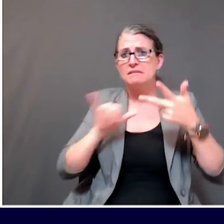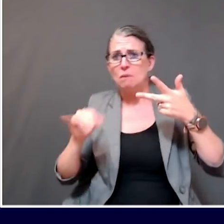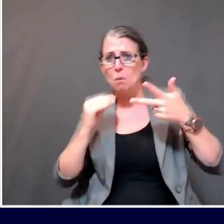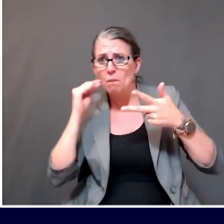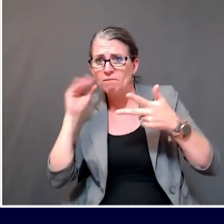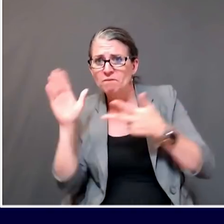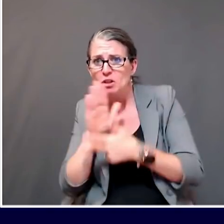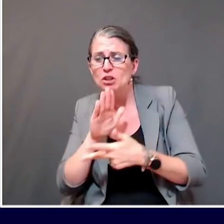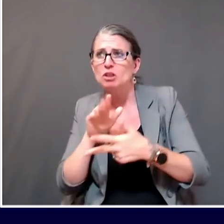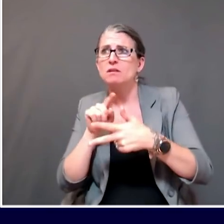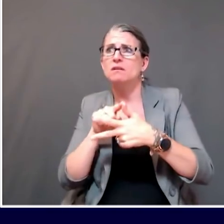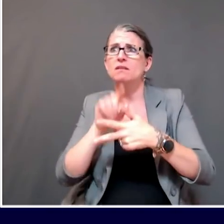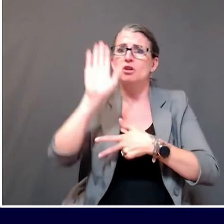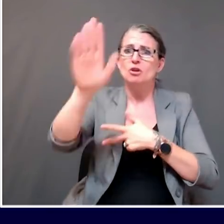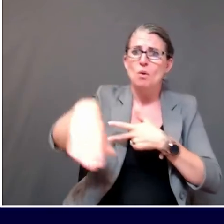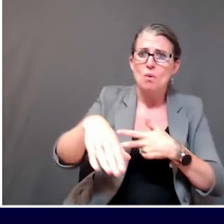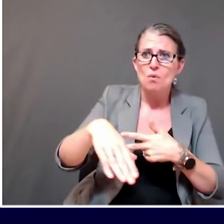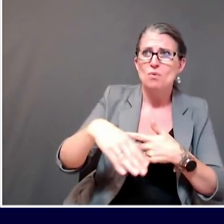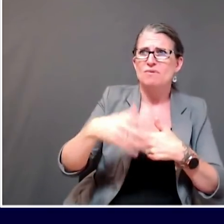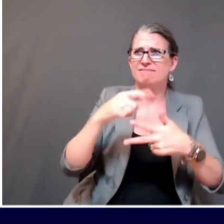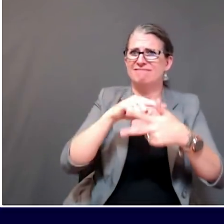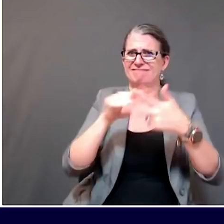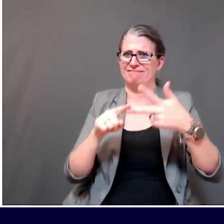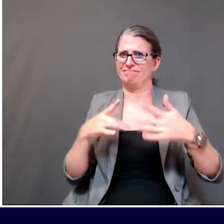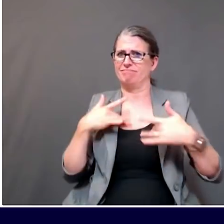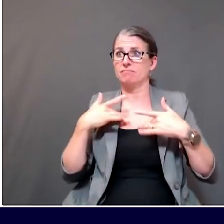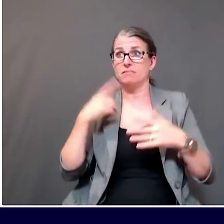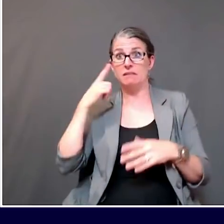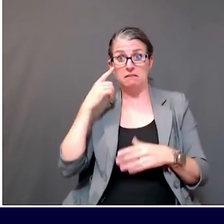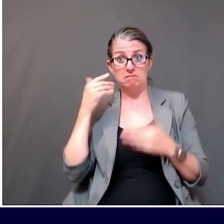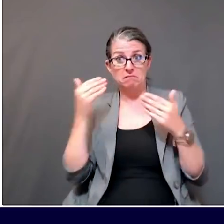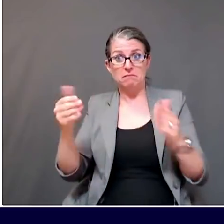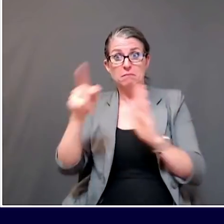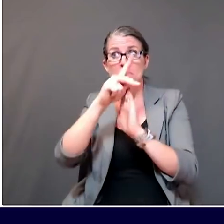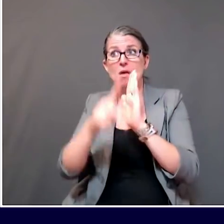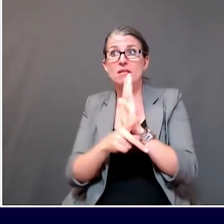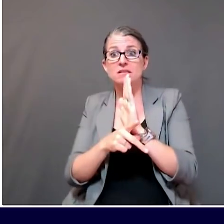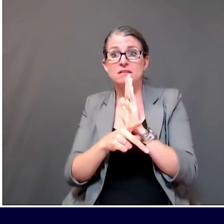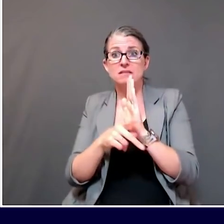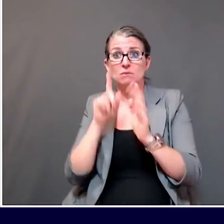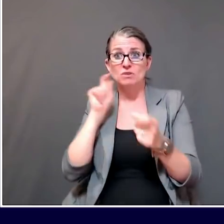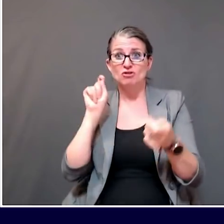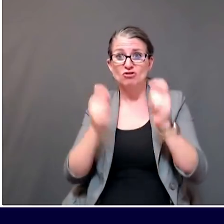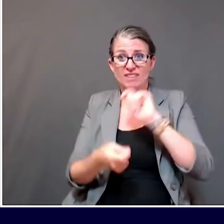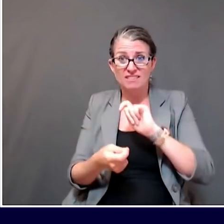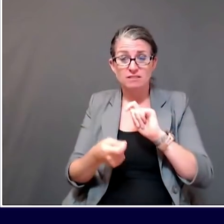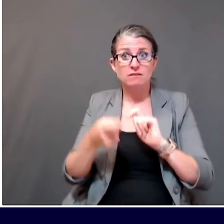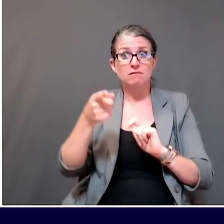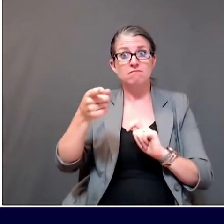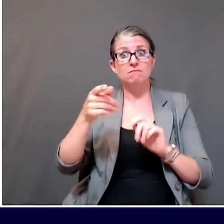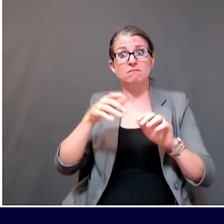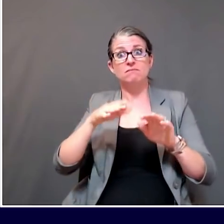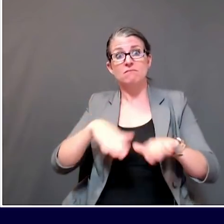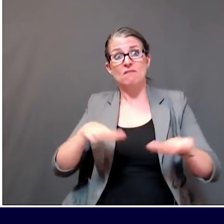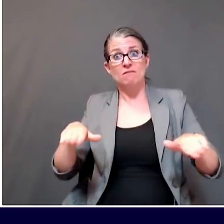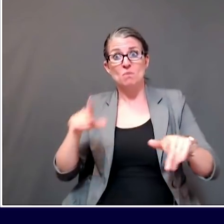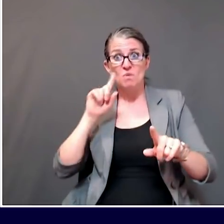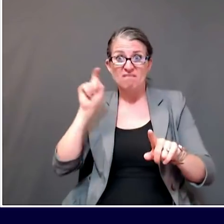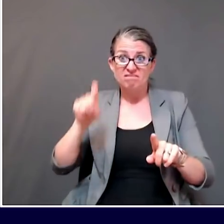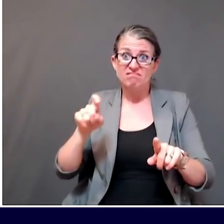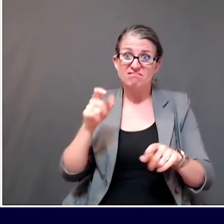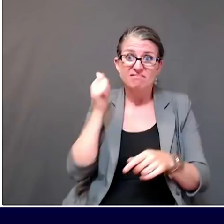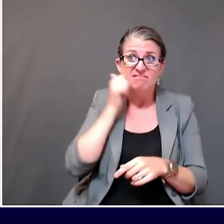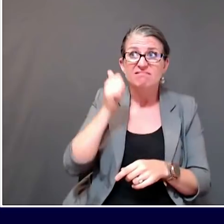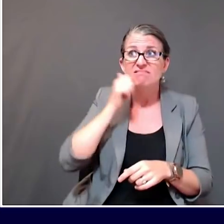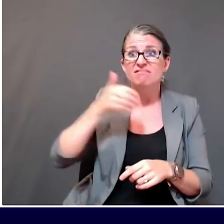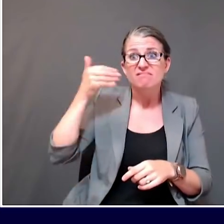as part of the advice and the guidance you may be giving school districts? So as to the